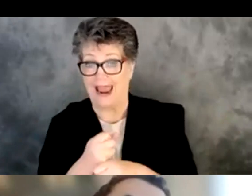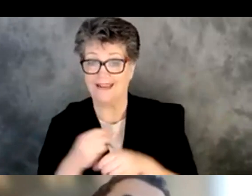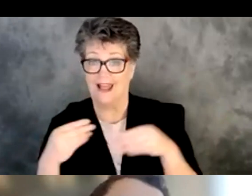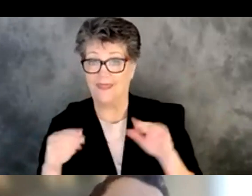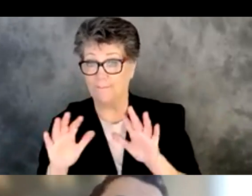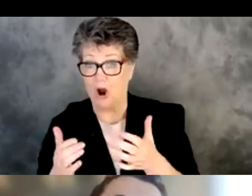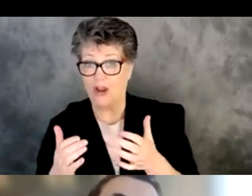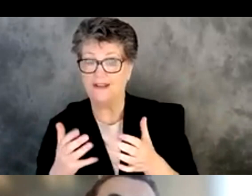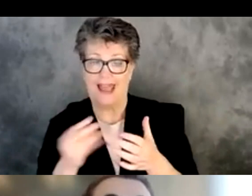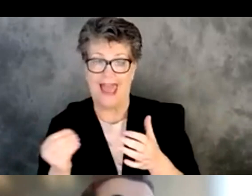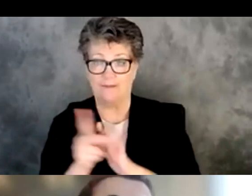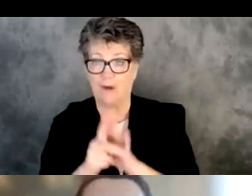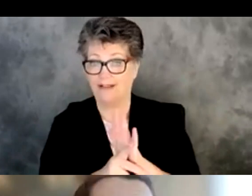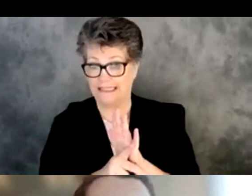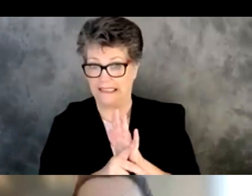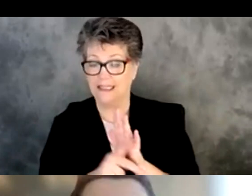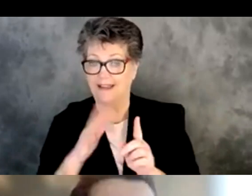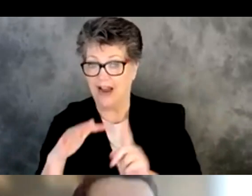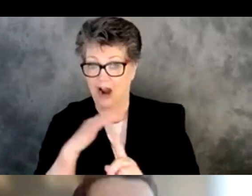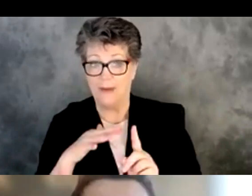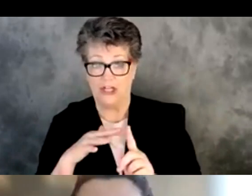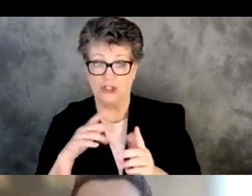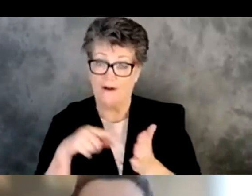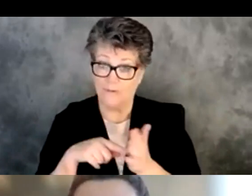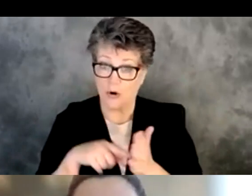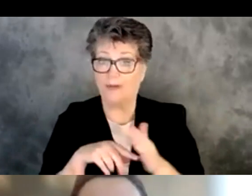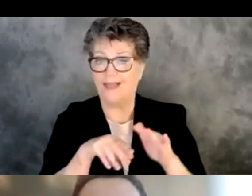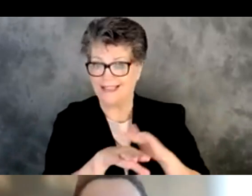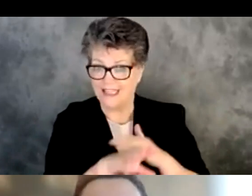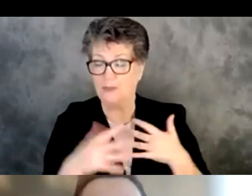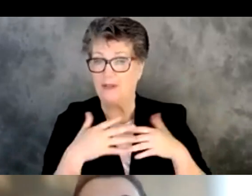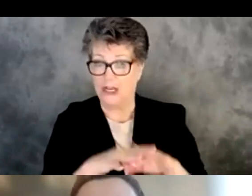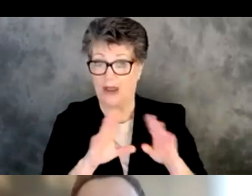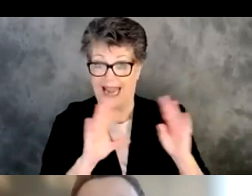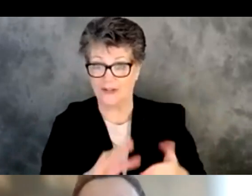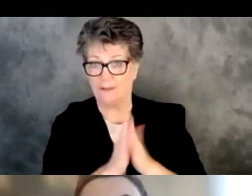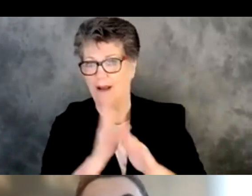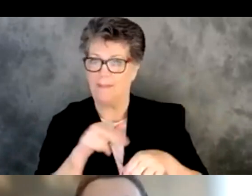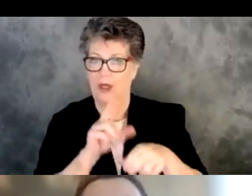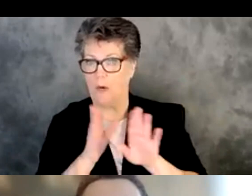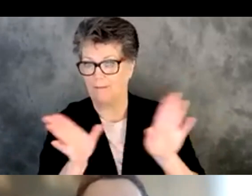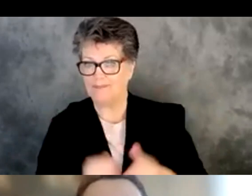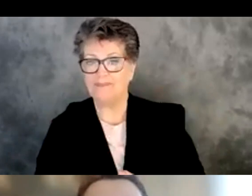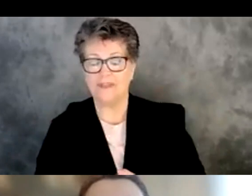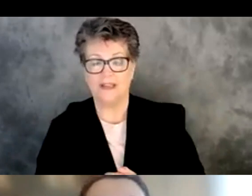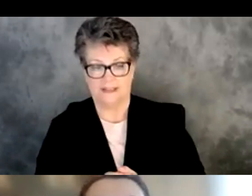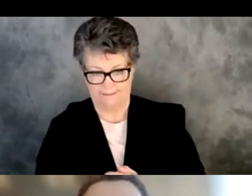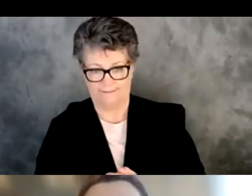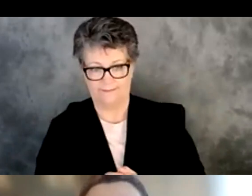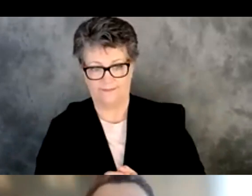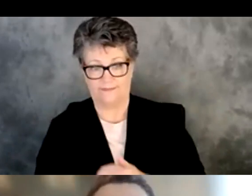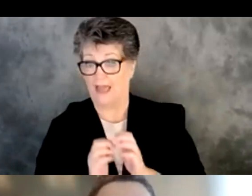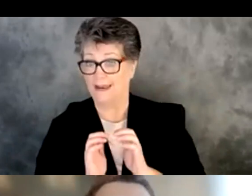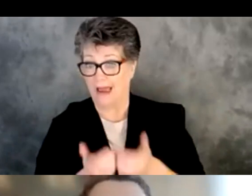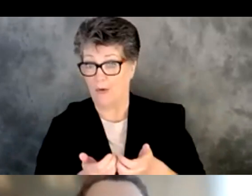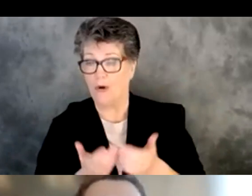policy conditions so that affordable, accessible, inclusive, integrated housing can become the norm. And we do this, again,